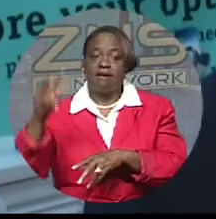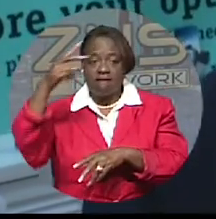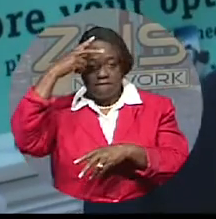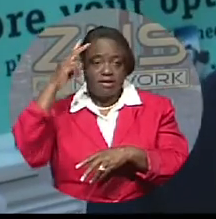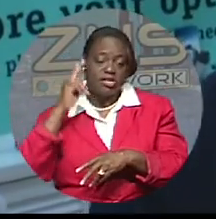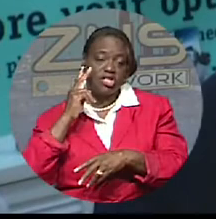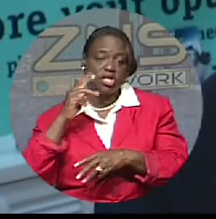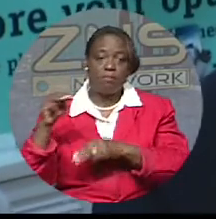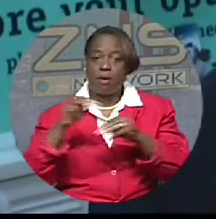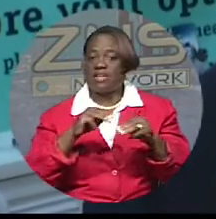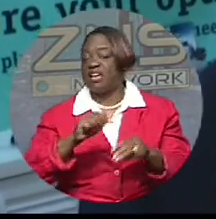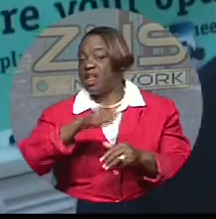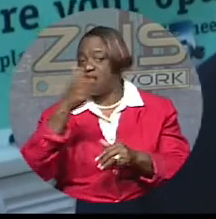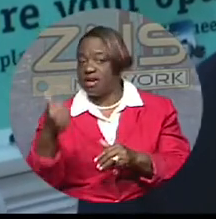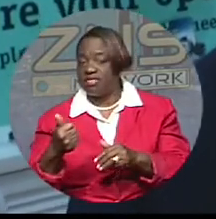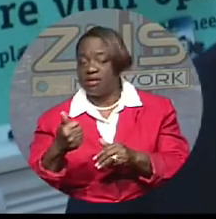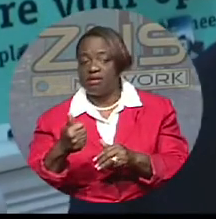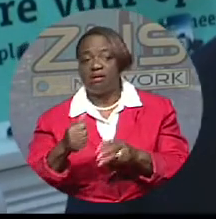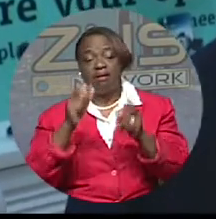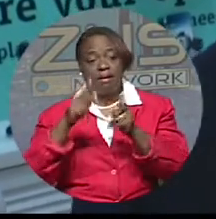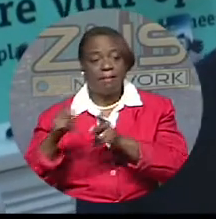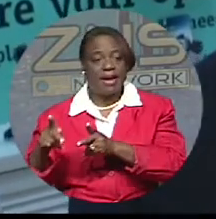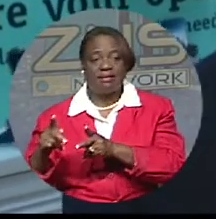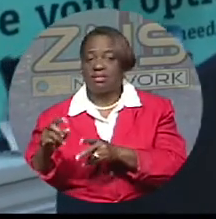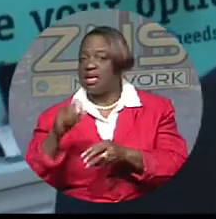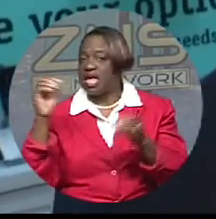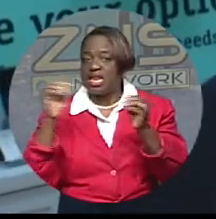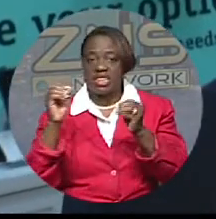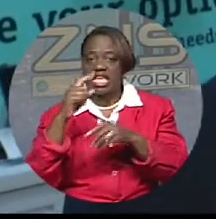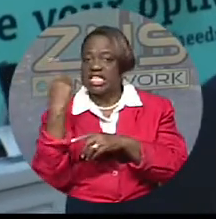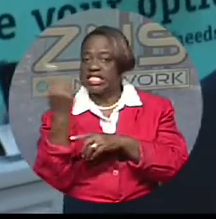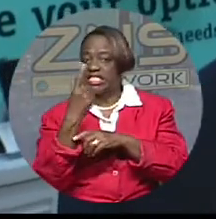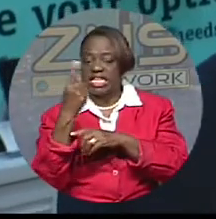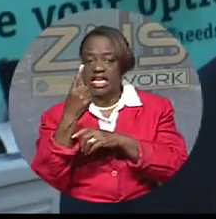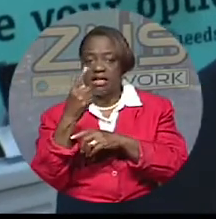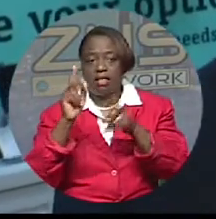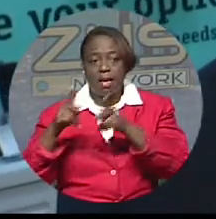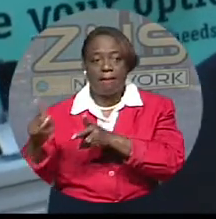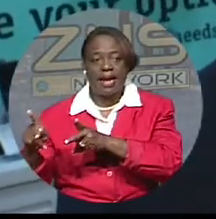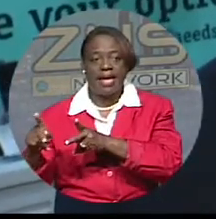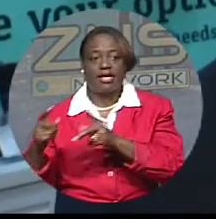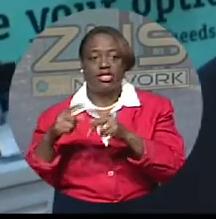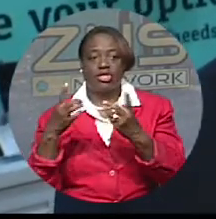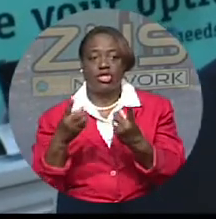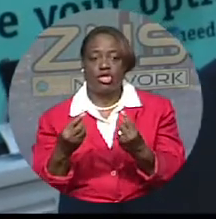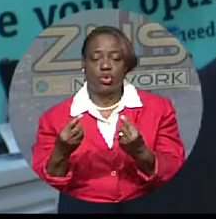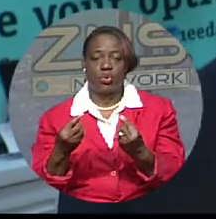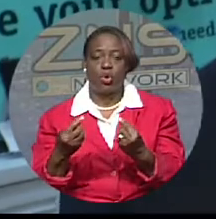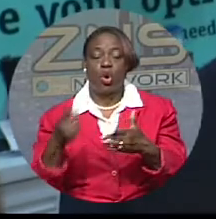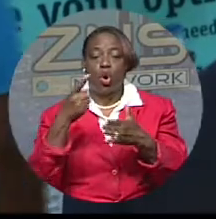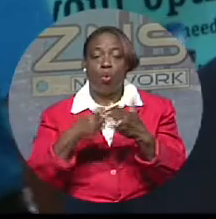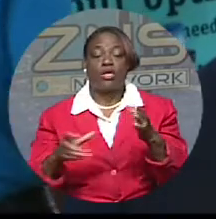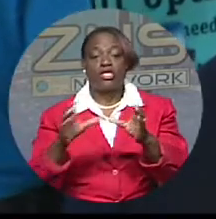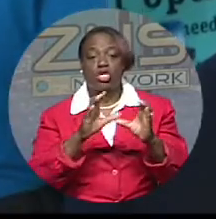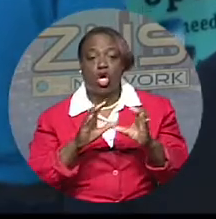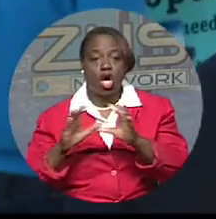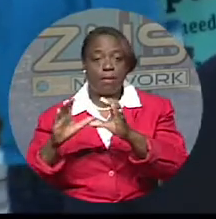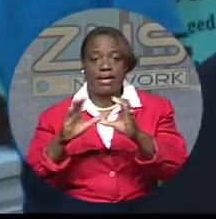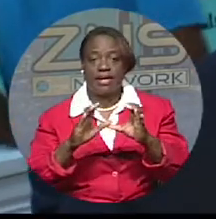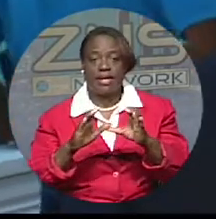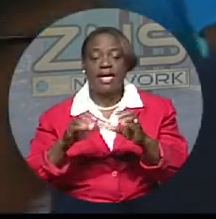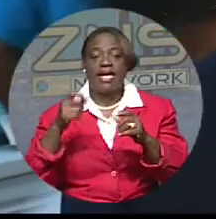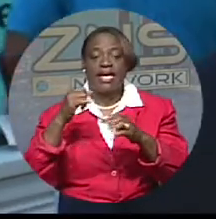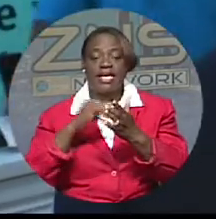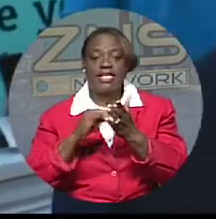different strategy. You know, so there's no single strategy to do it. What is common, however, is that we've got to build a